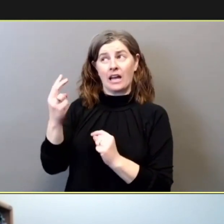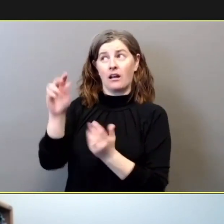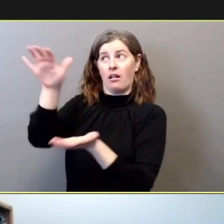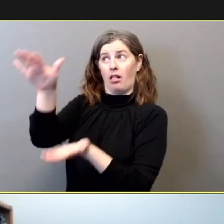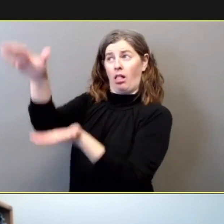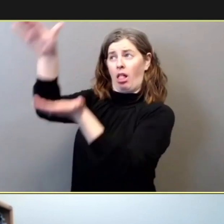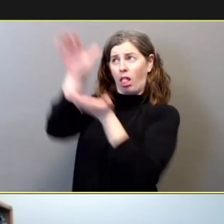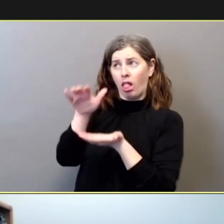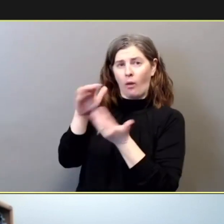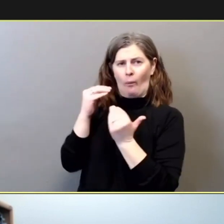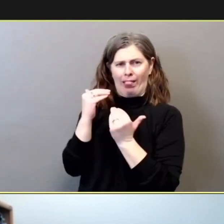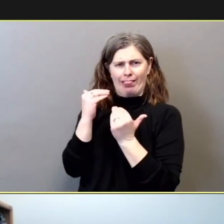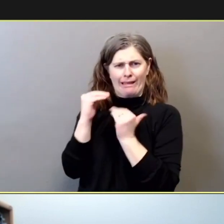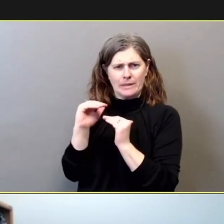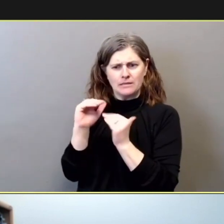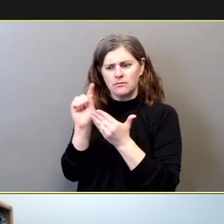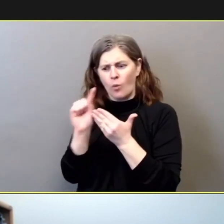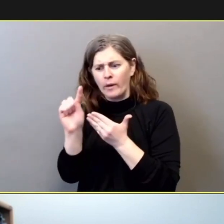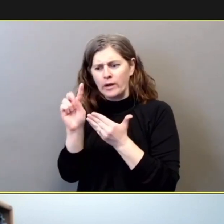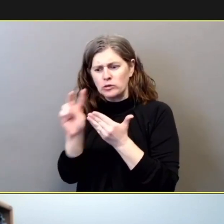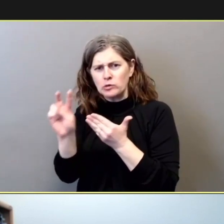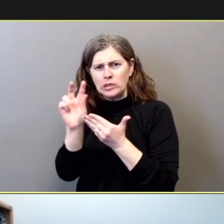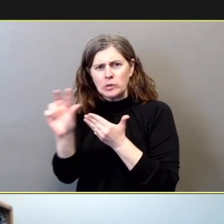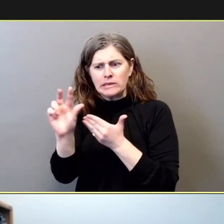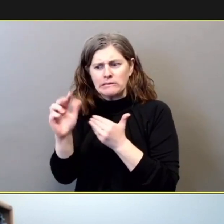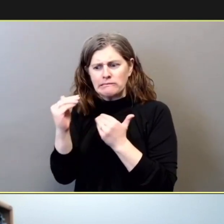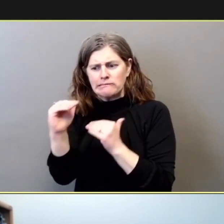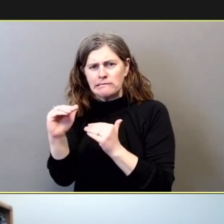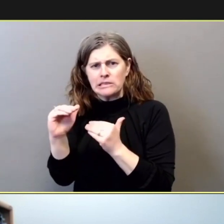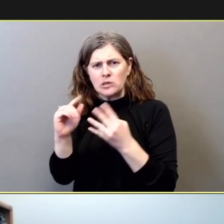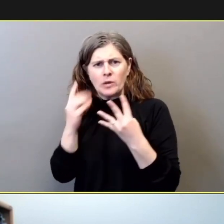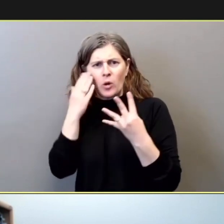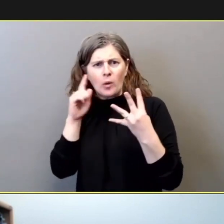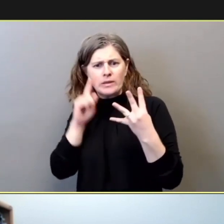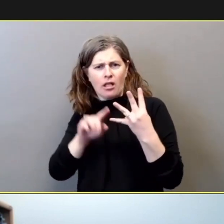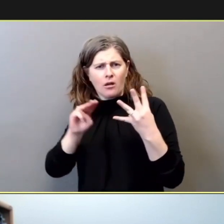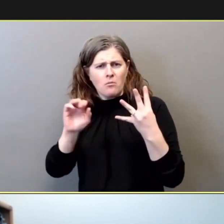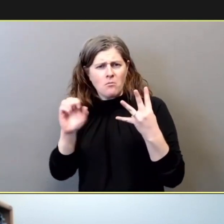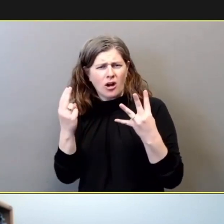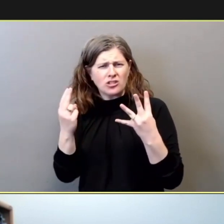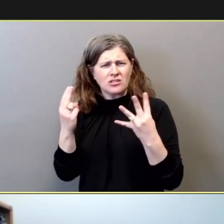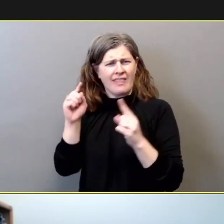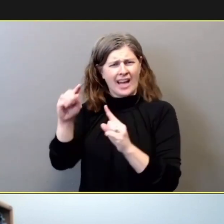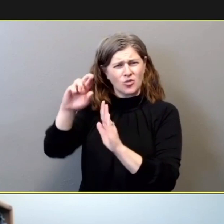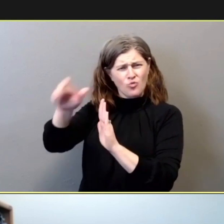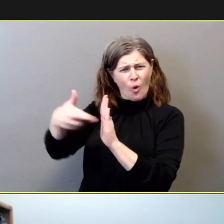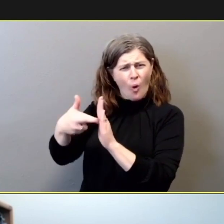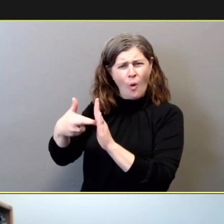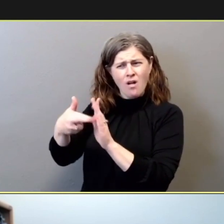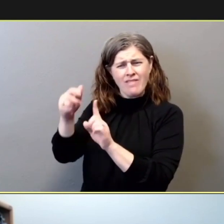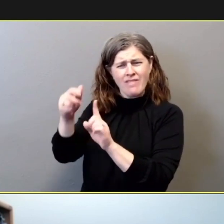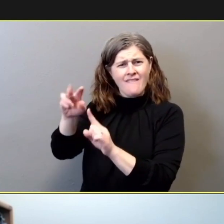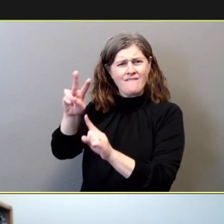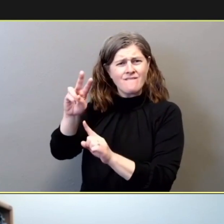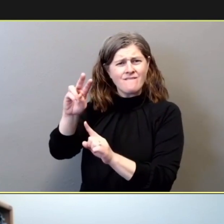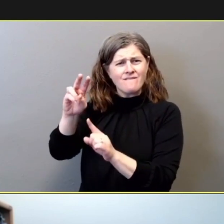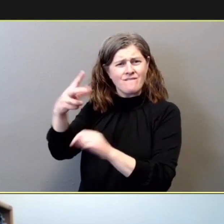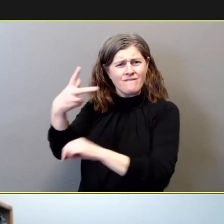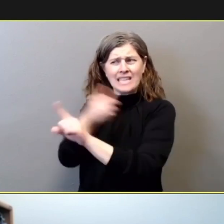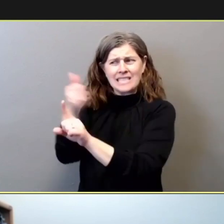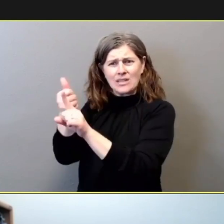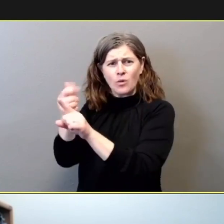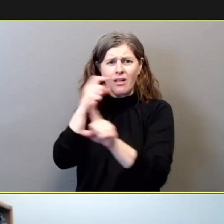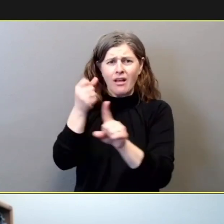so limited and that we might not know until the end of March how much we get more, how big of a role does this vaccine really play